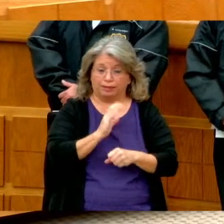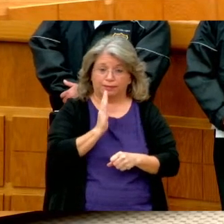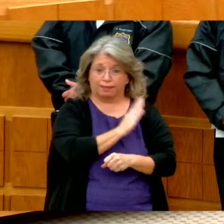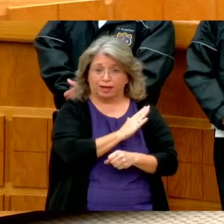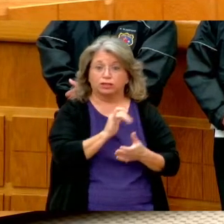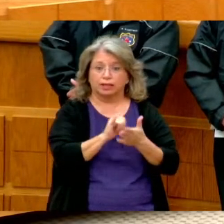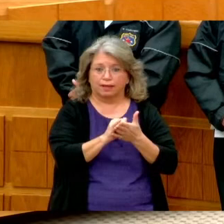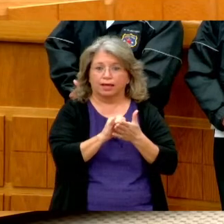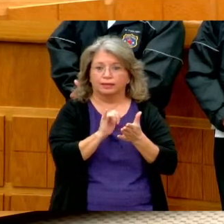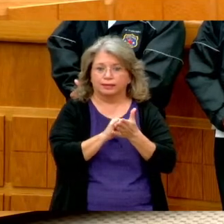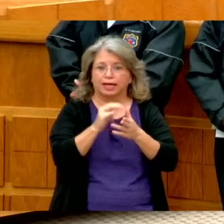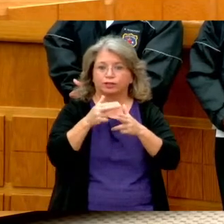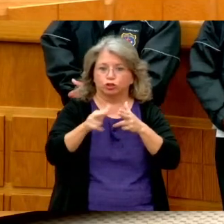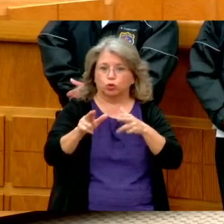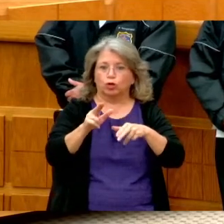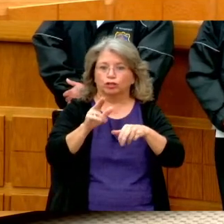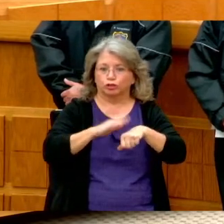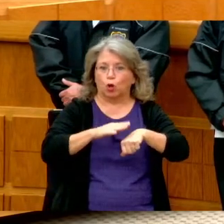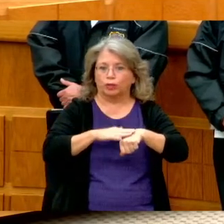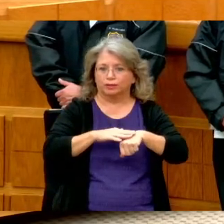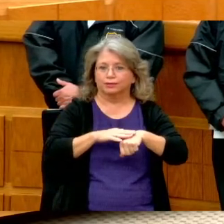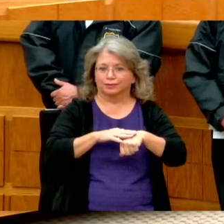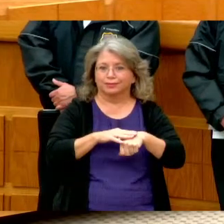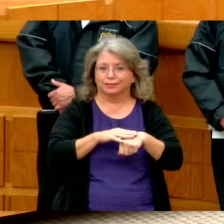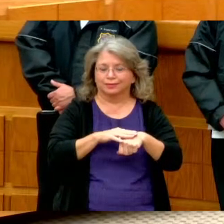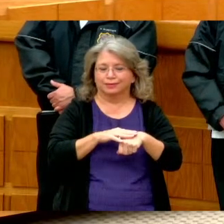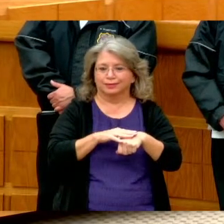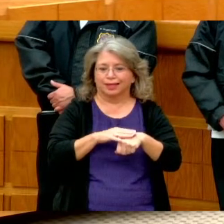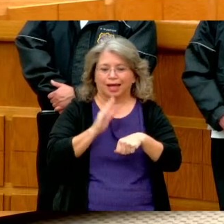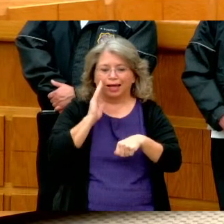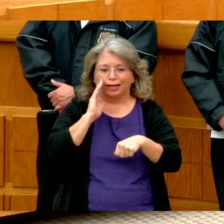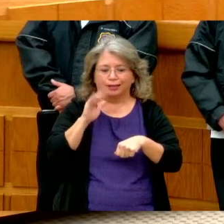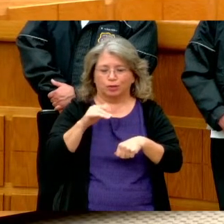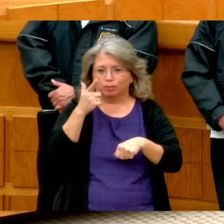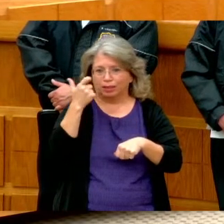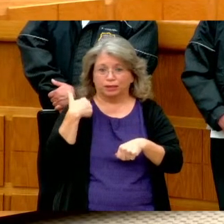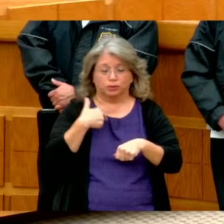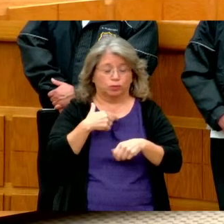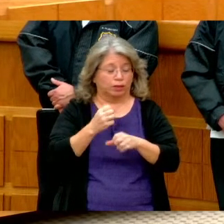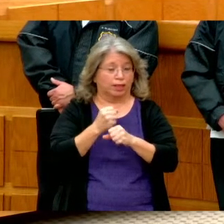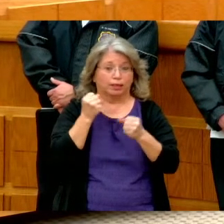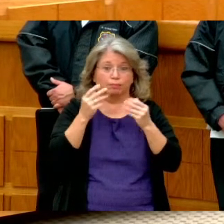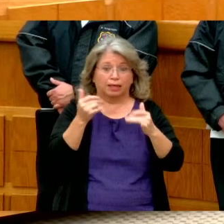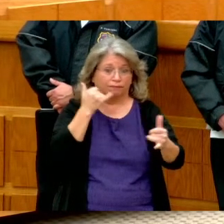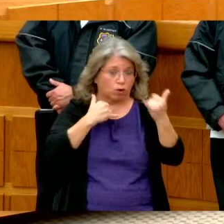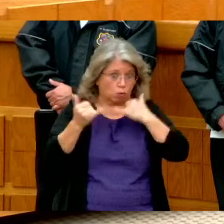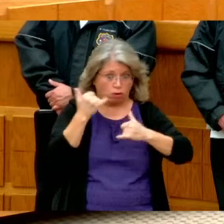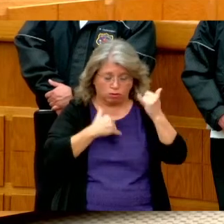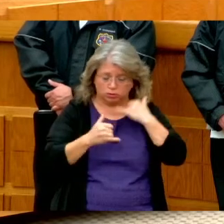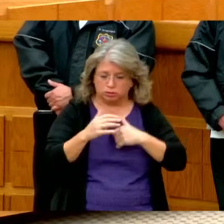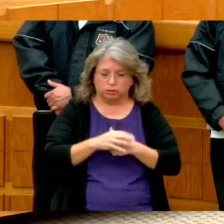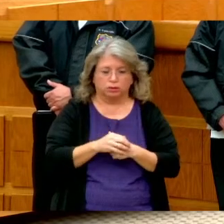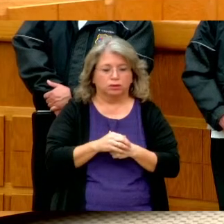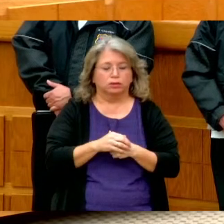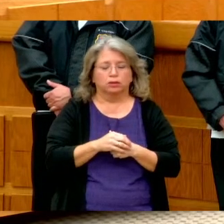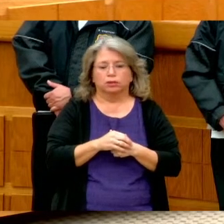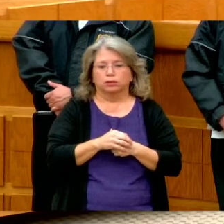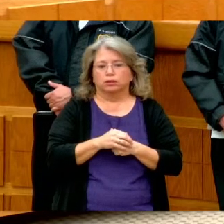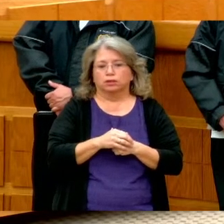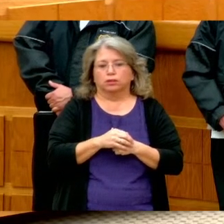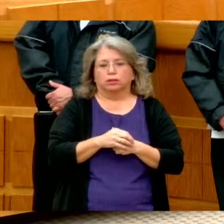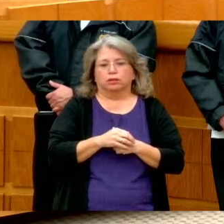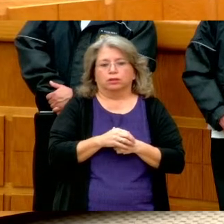short fuse too, okay? And I know because we're fielding a ton of phone calls. What about,